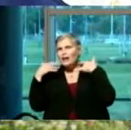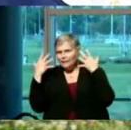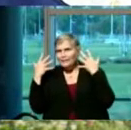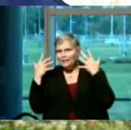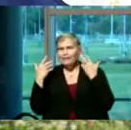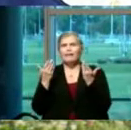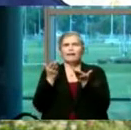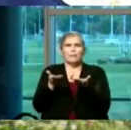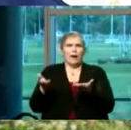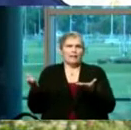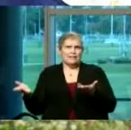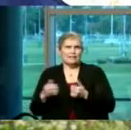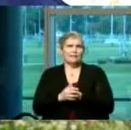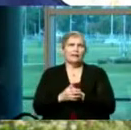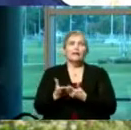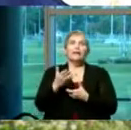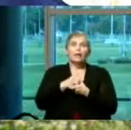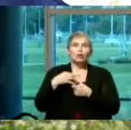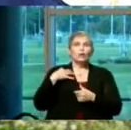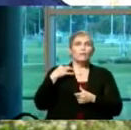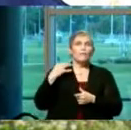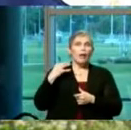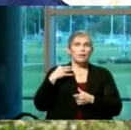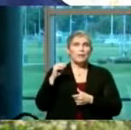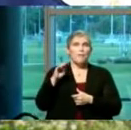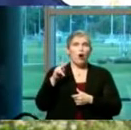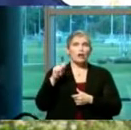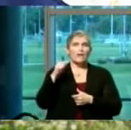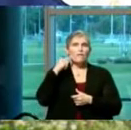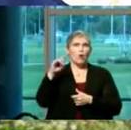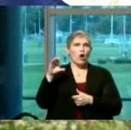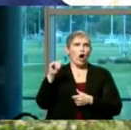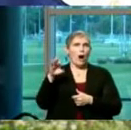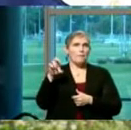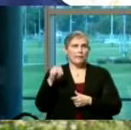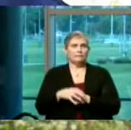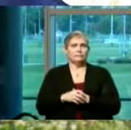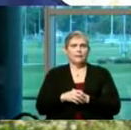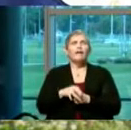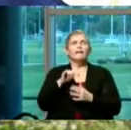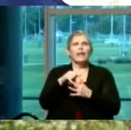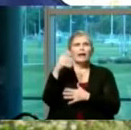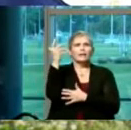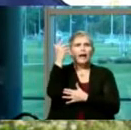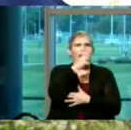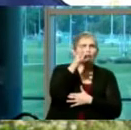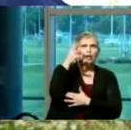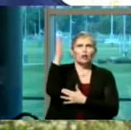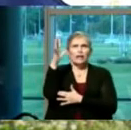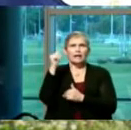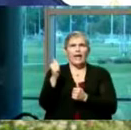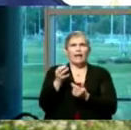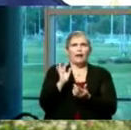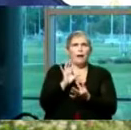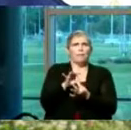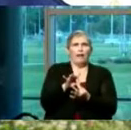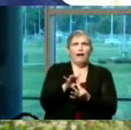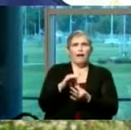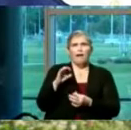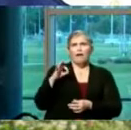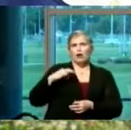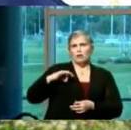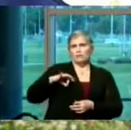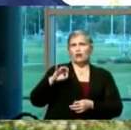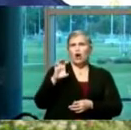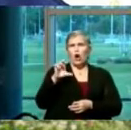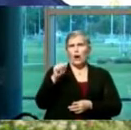commodities. They include voluntary markets for carbon, where agriculture and forestry can provide carbon credits,